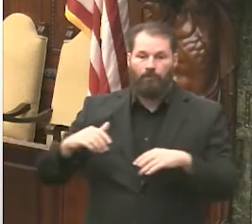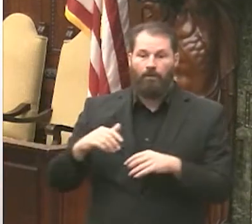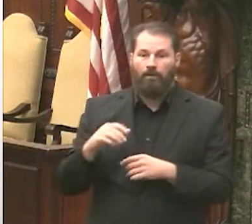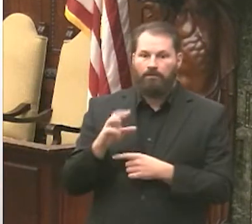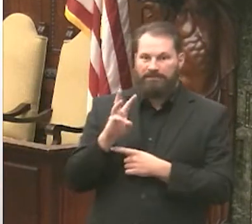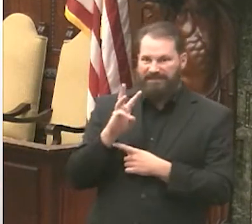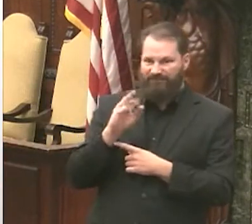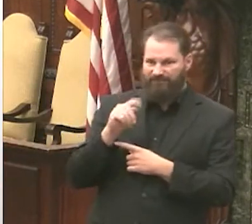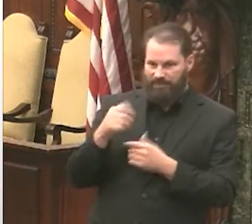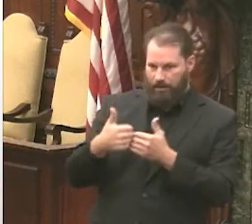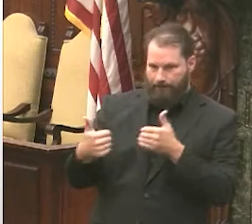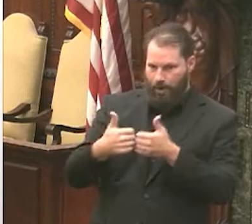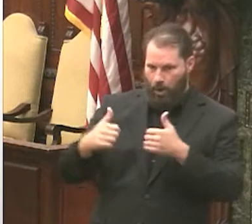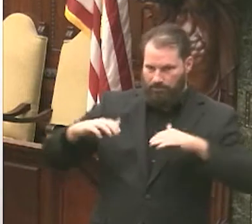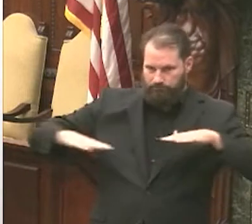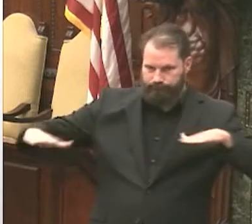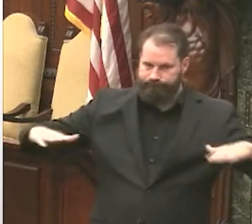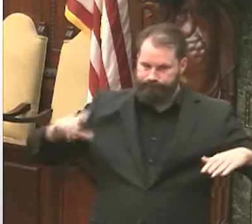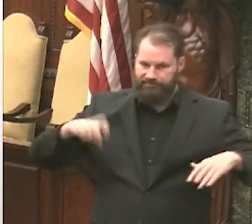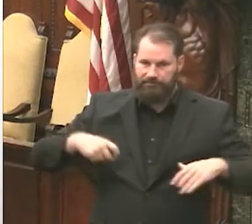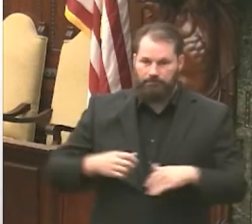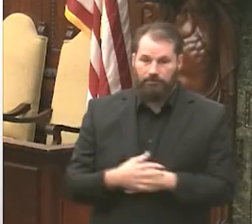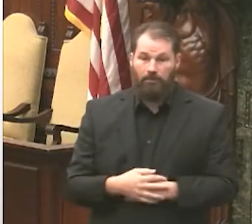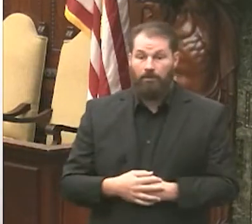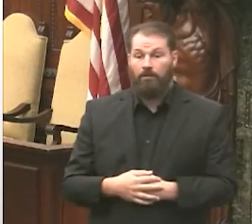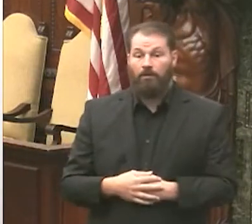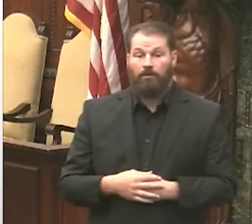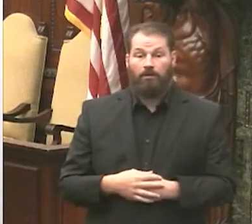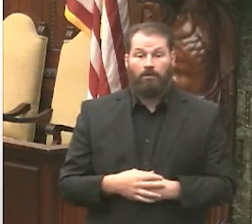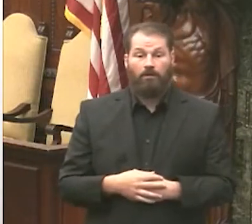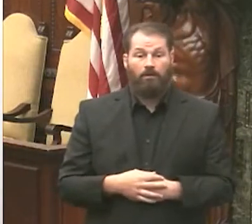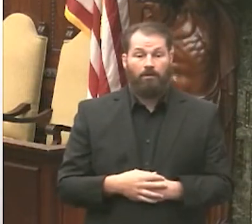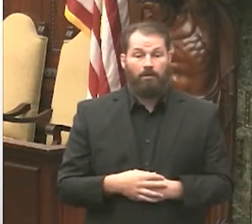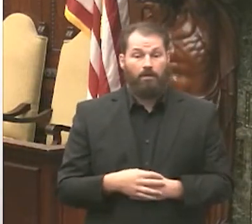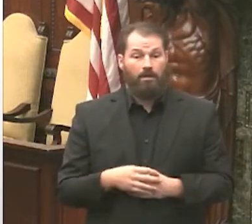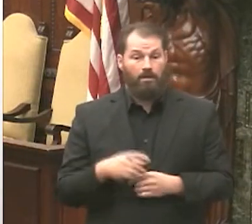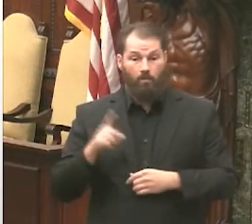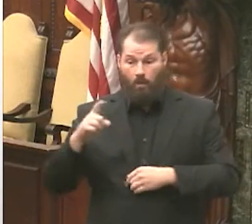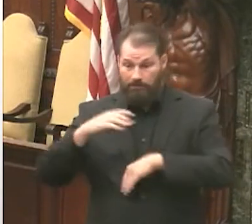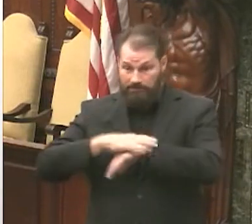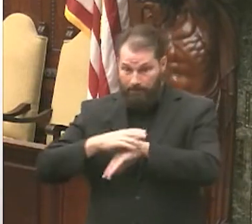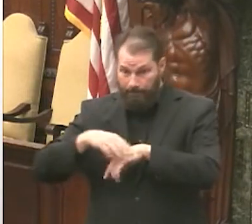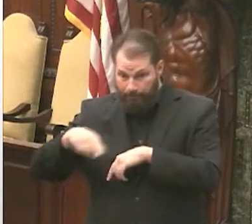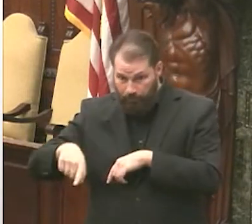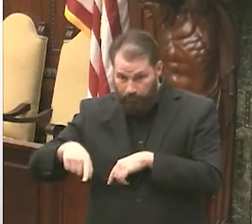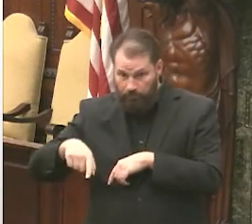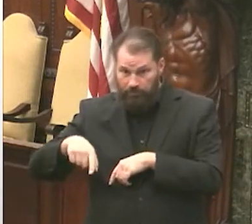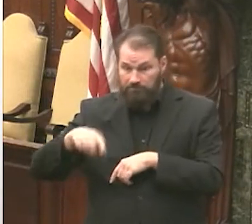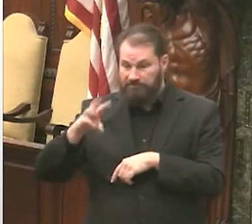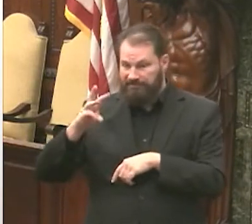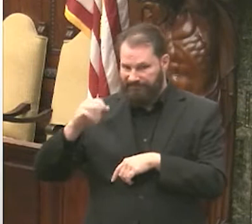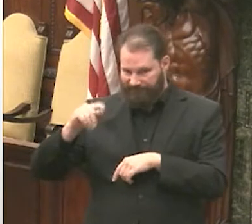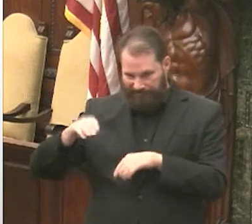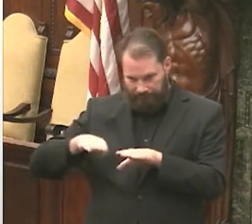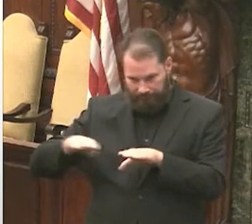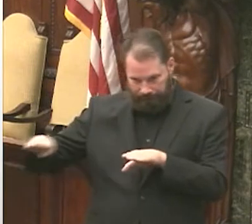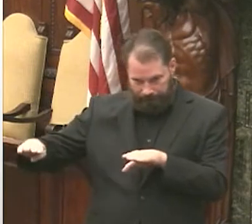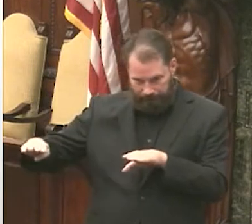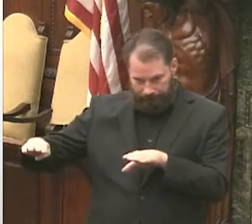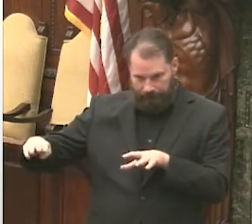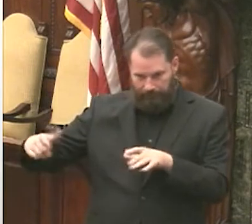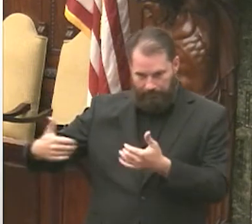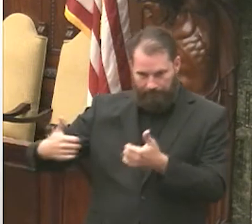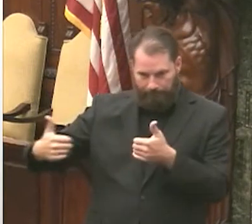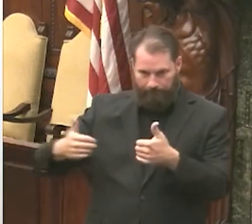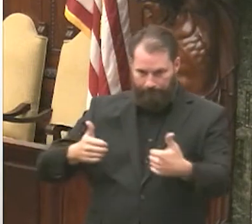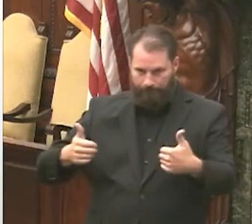apart. People can be closer to that within a table, but a diner at one table has to be more than 6 feet apart from a diner at another table. The tables themselves